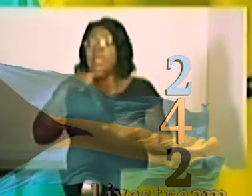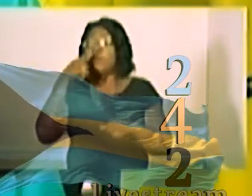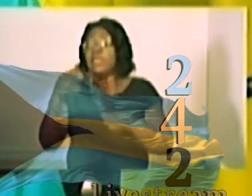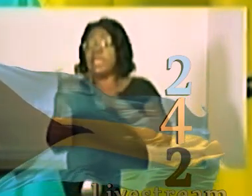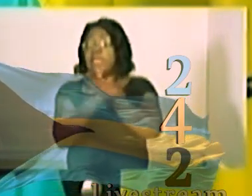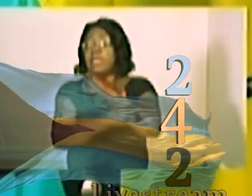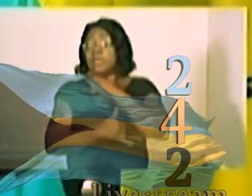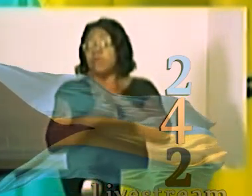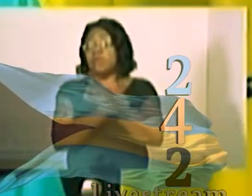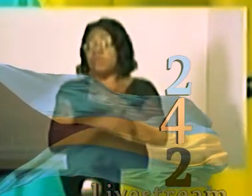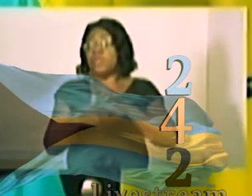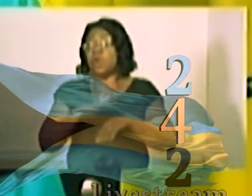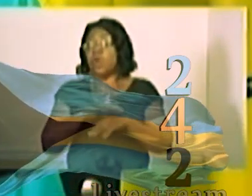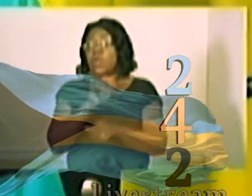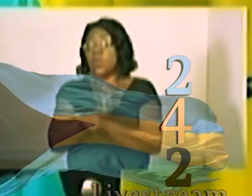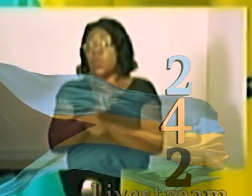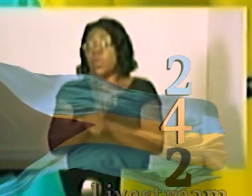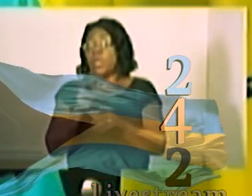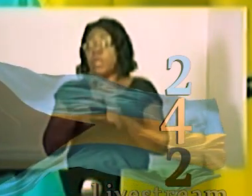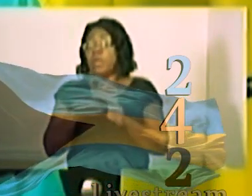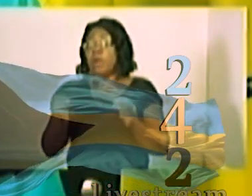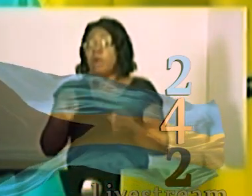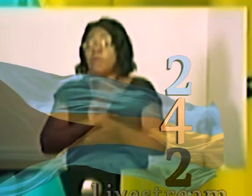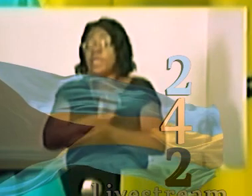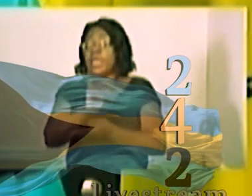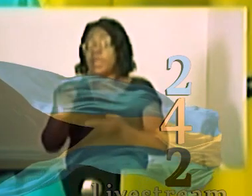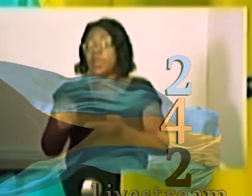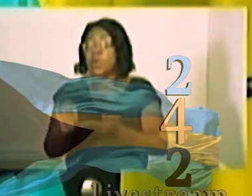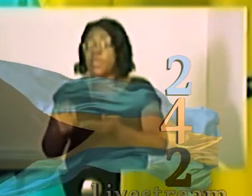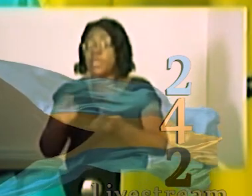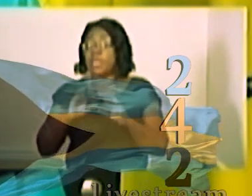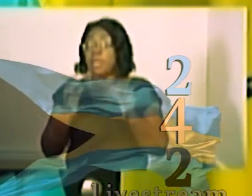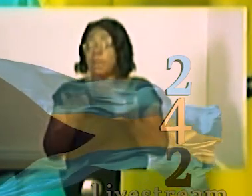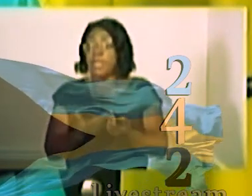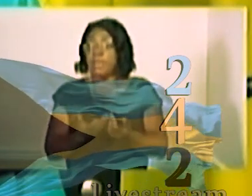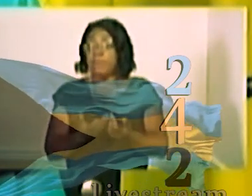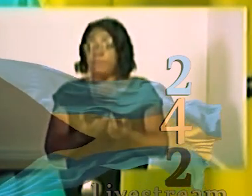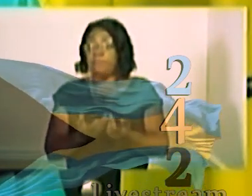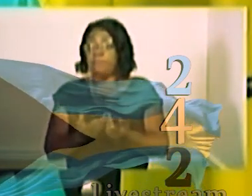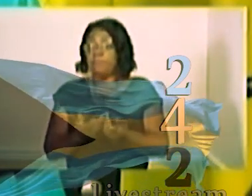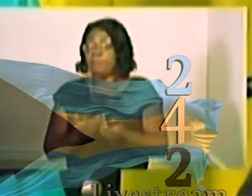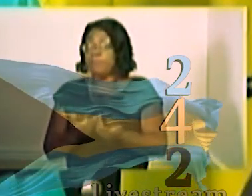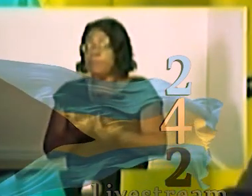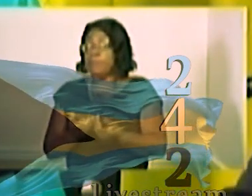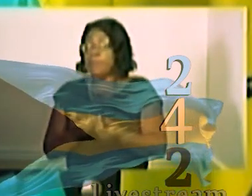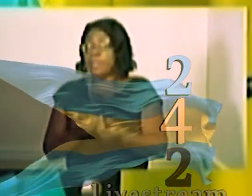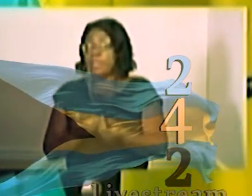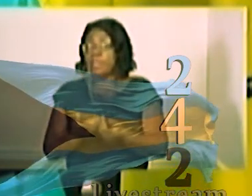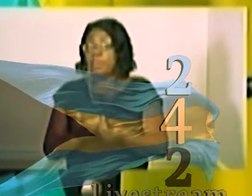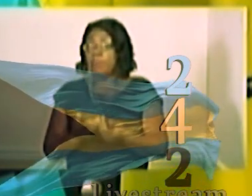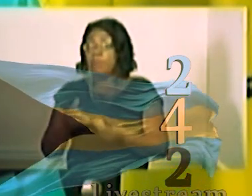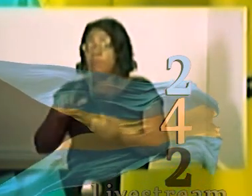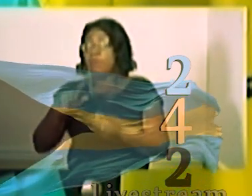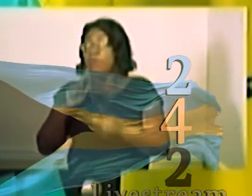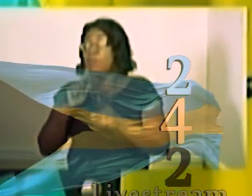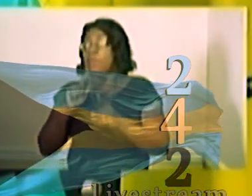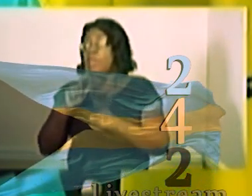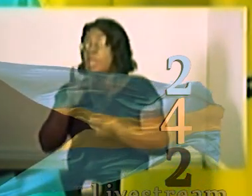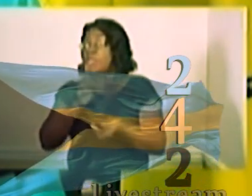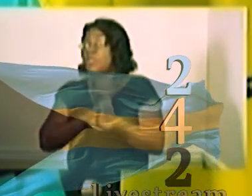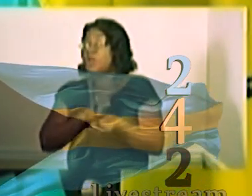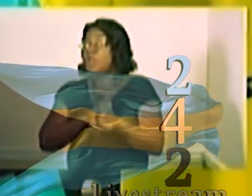the Economic Recovery Committee. Before I turn over to Dr.